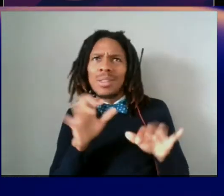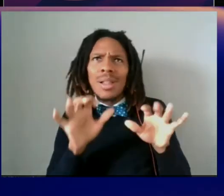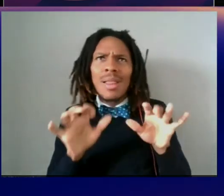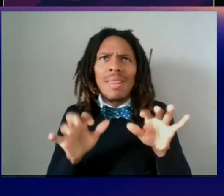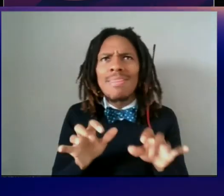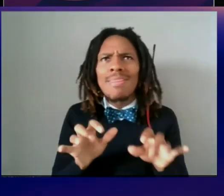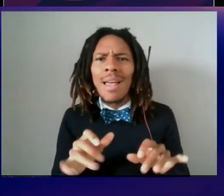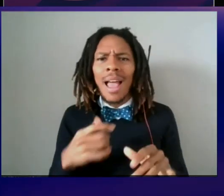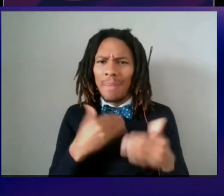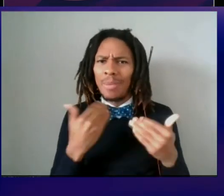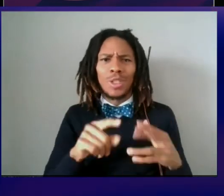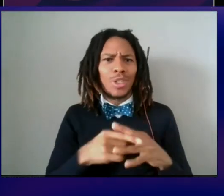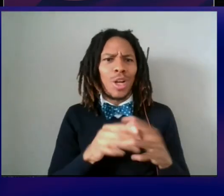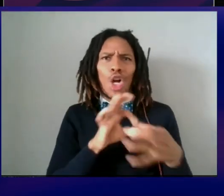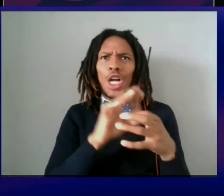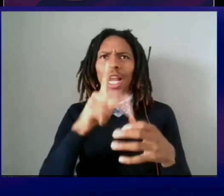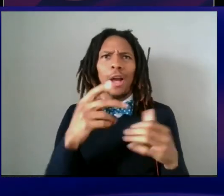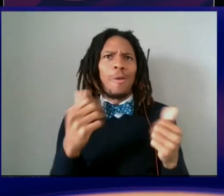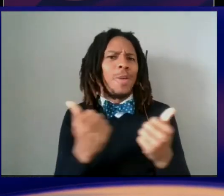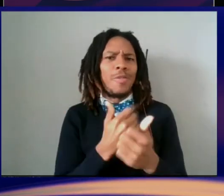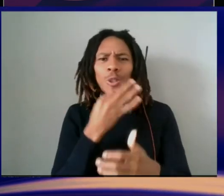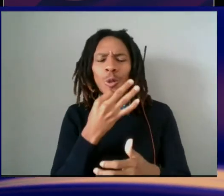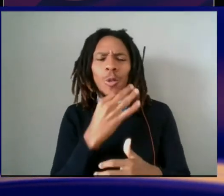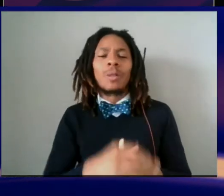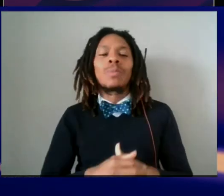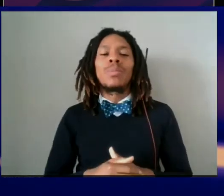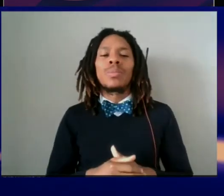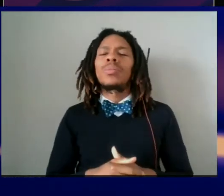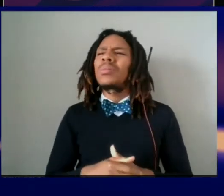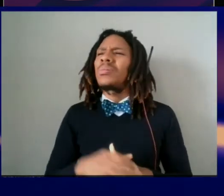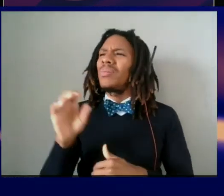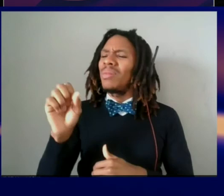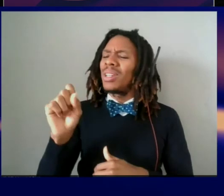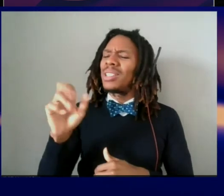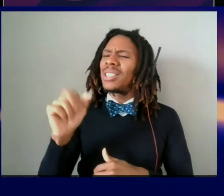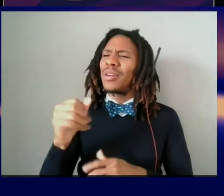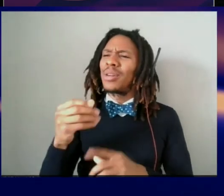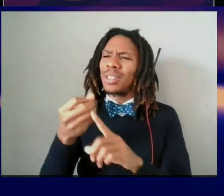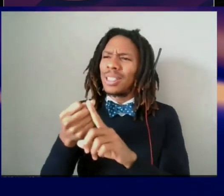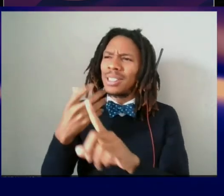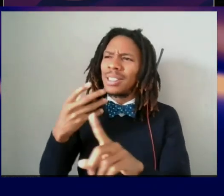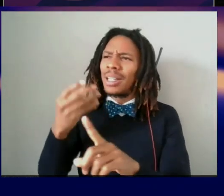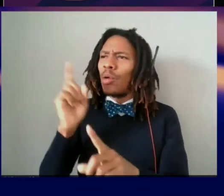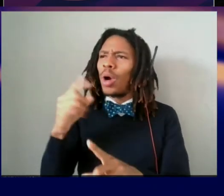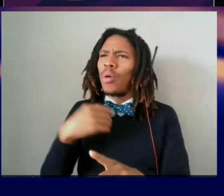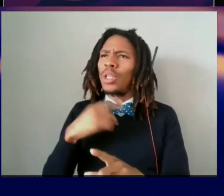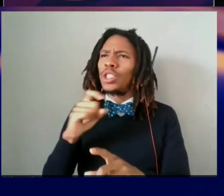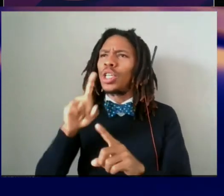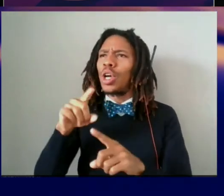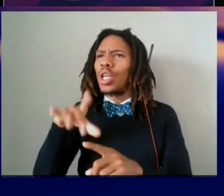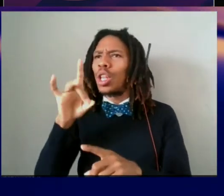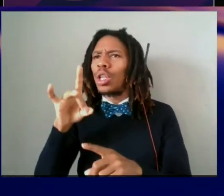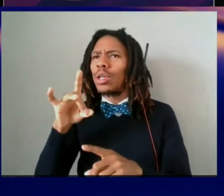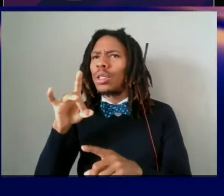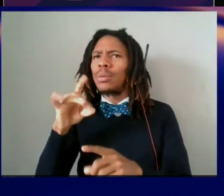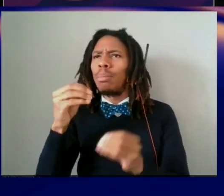hooking it up. So, Sarah, tell us a little bit about where people should go to learn a little bit more about this, and